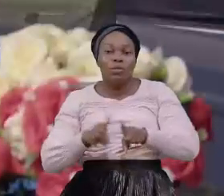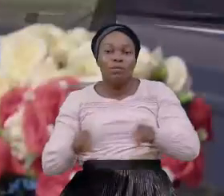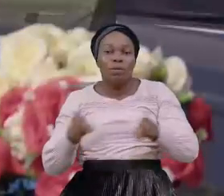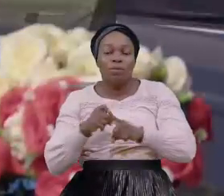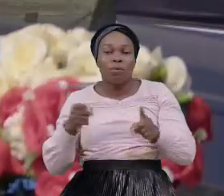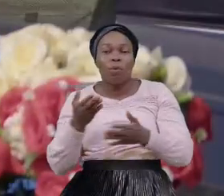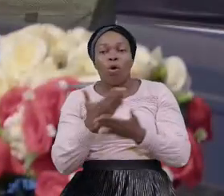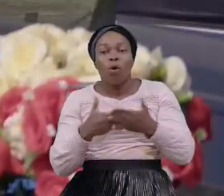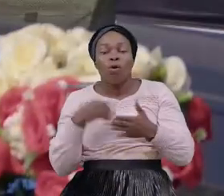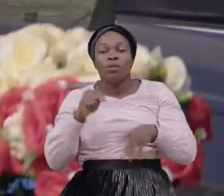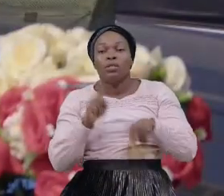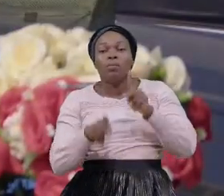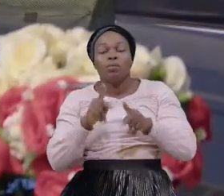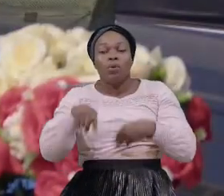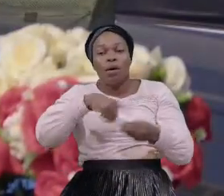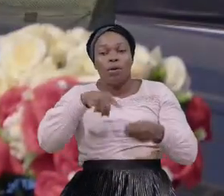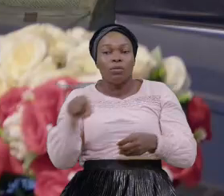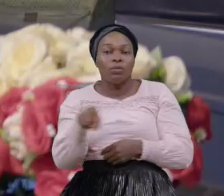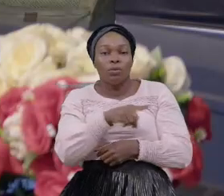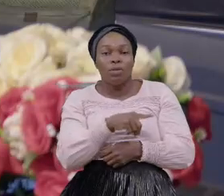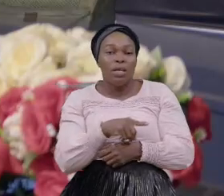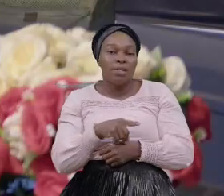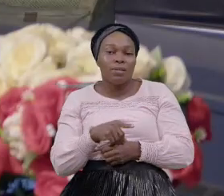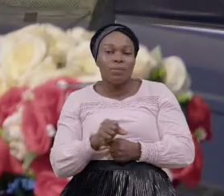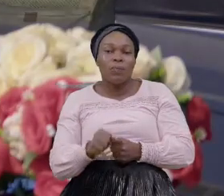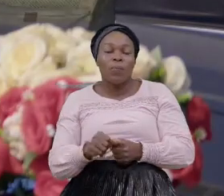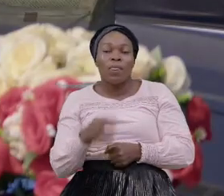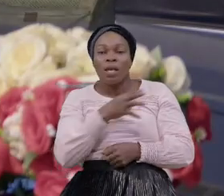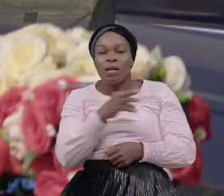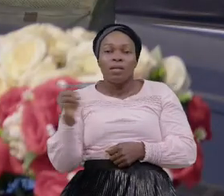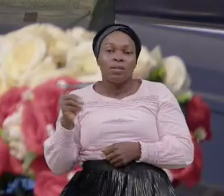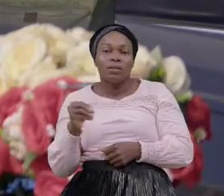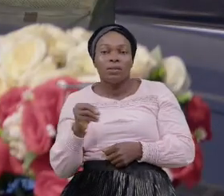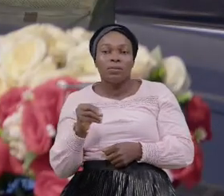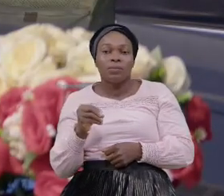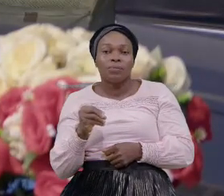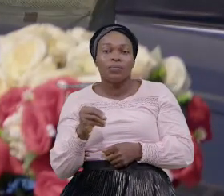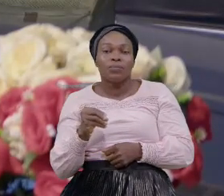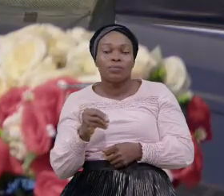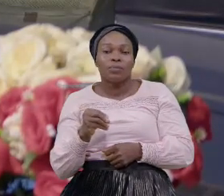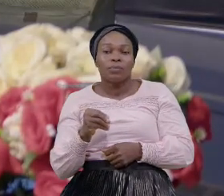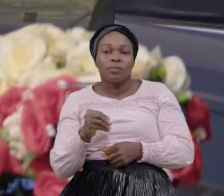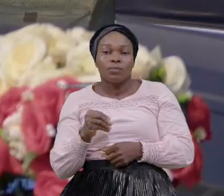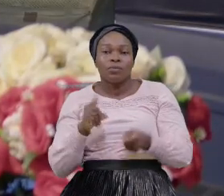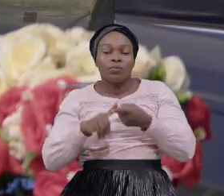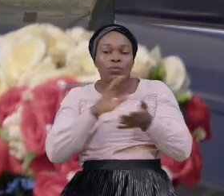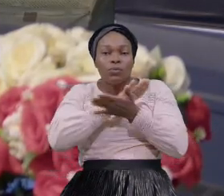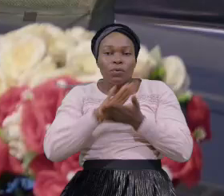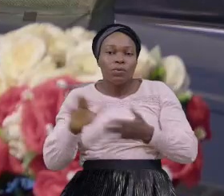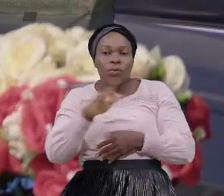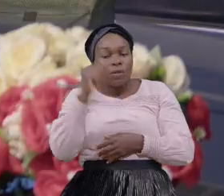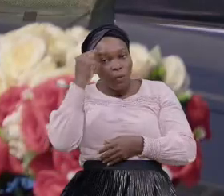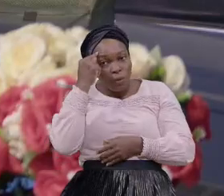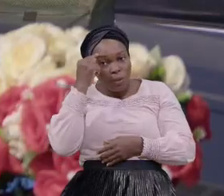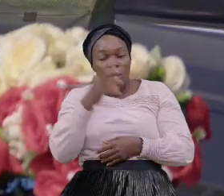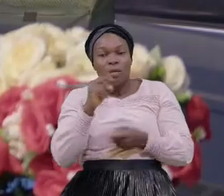you. He says, can I still work on you and purify your thoughts and purify